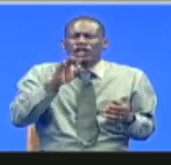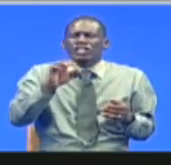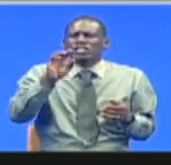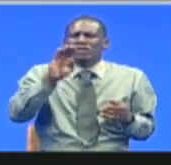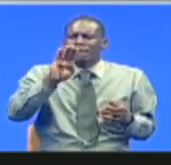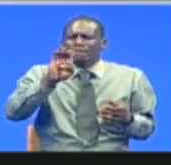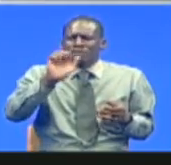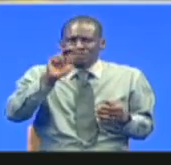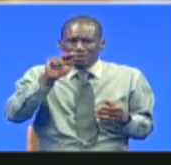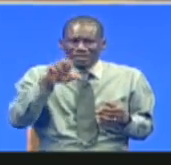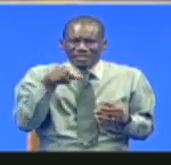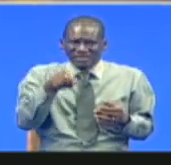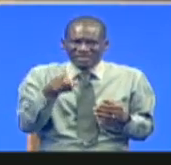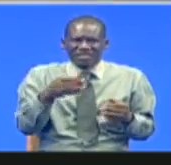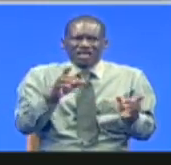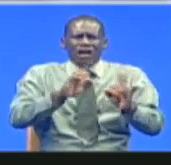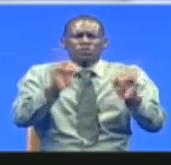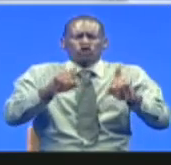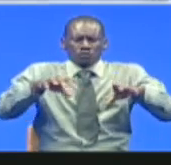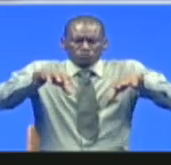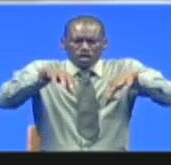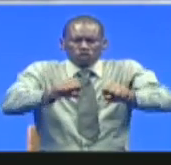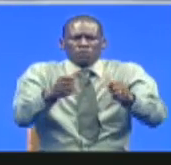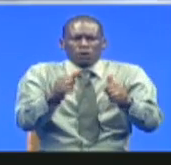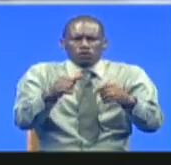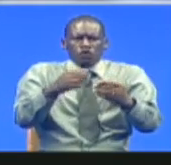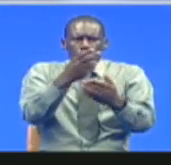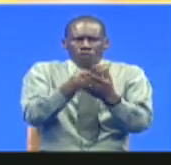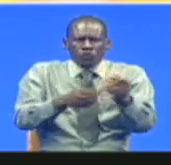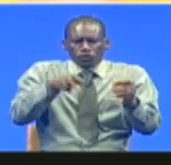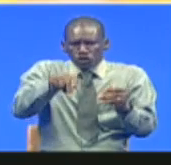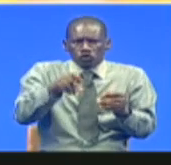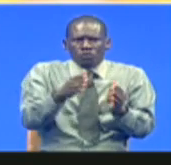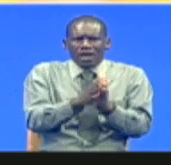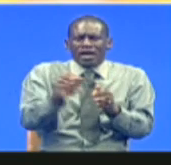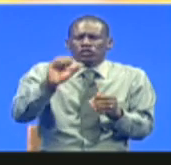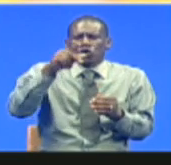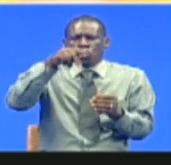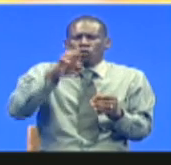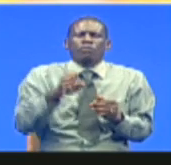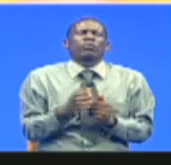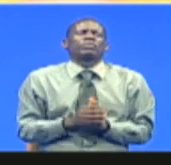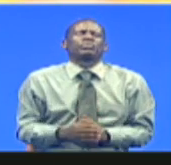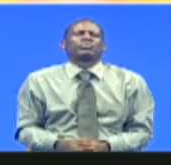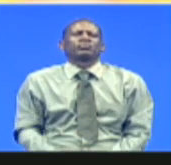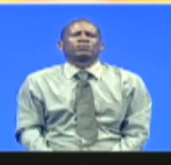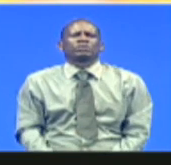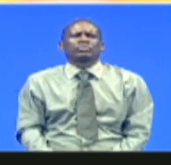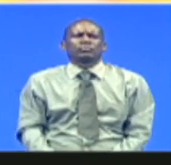However, it has not been widely adopted, both in crop and scope. Dan Mwangi, NTV Business.